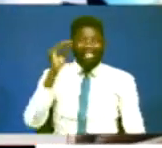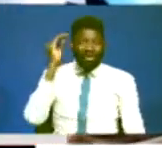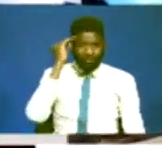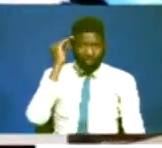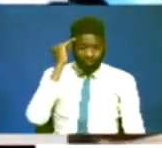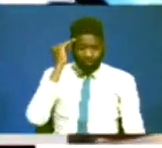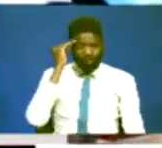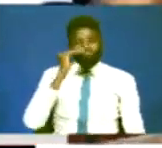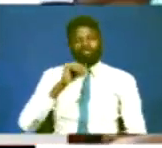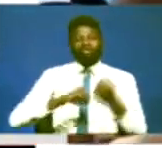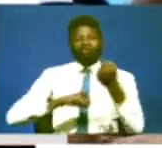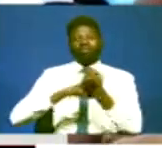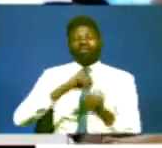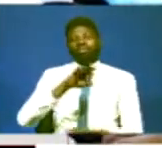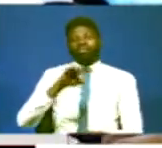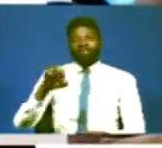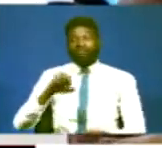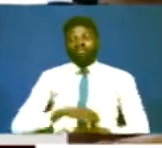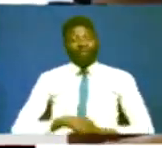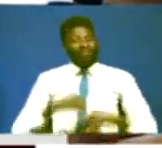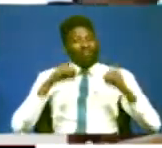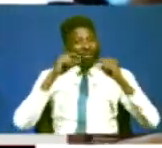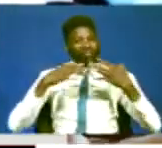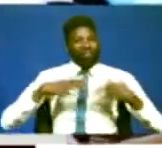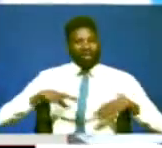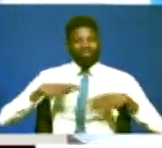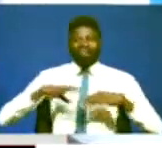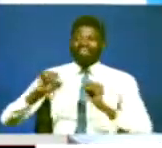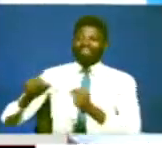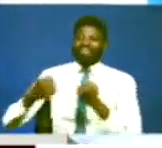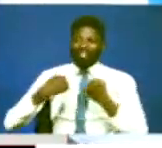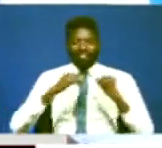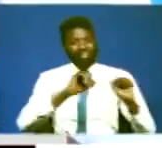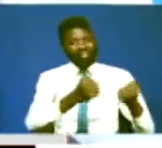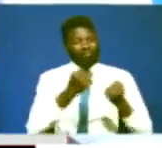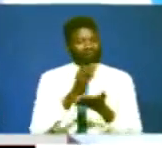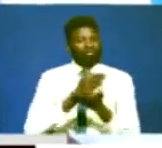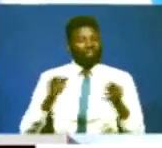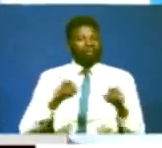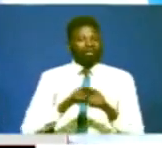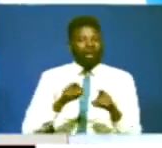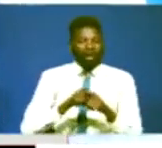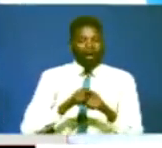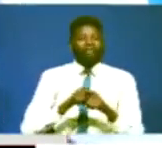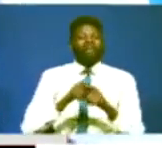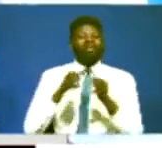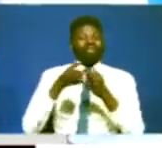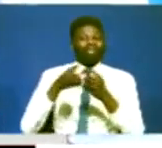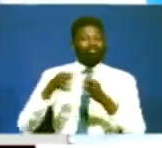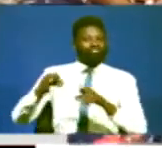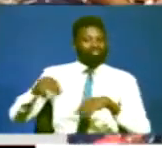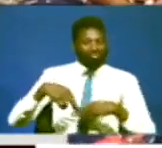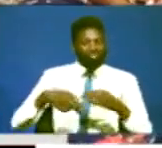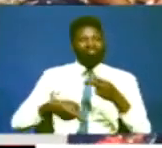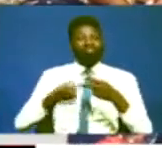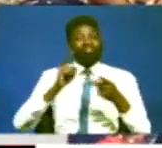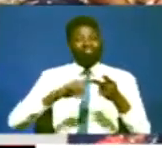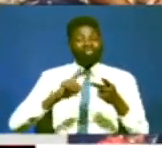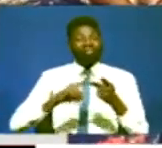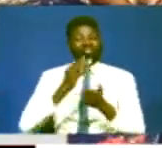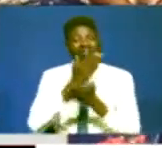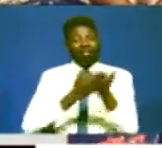She added that among the rescued victims, some had been subjected to sexual assault, sodomy, and others being beaten in the